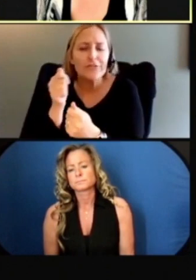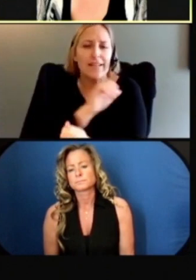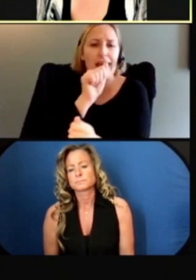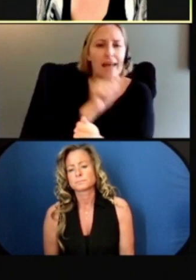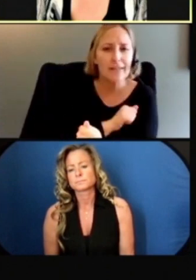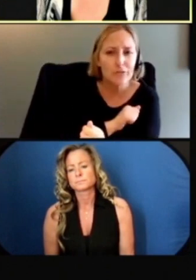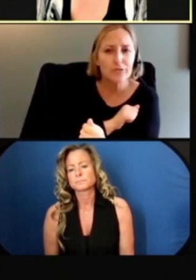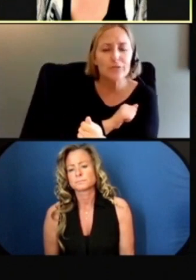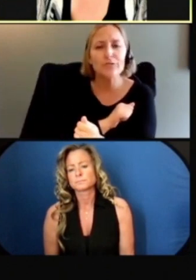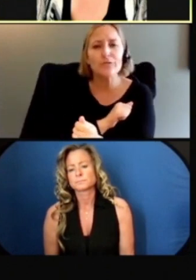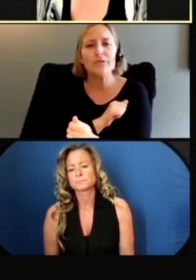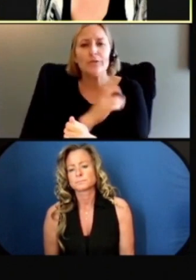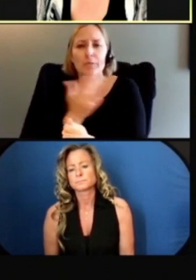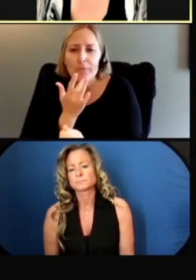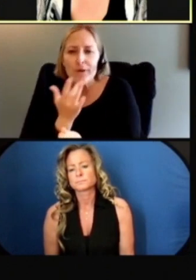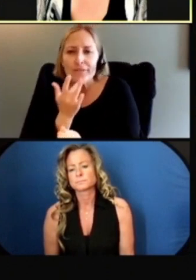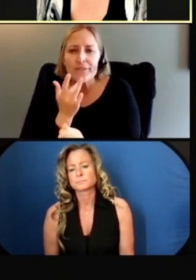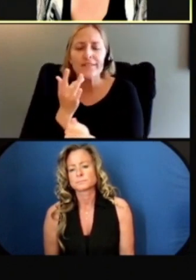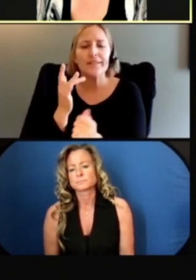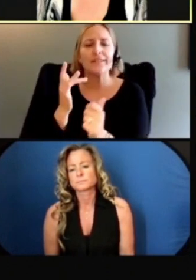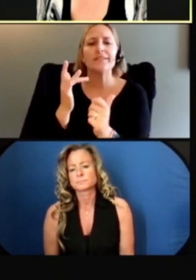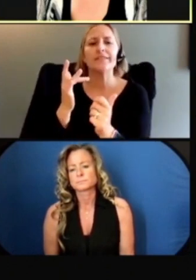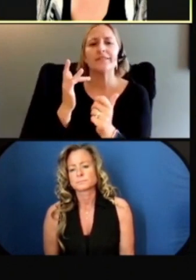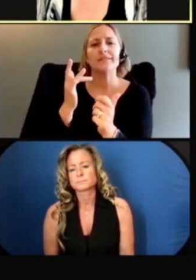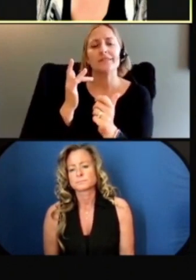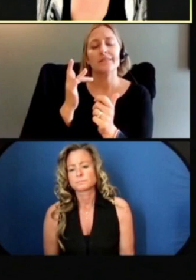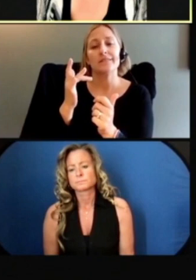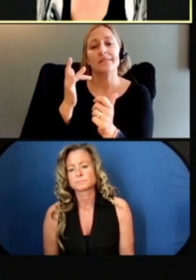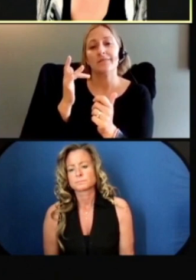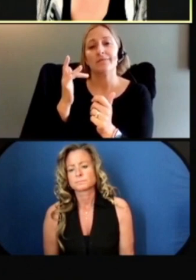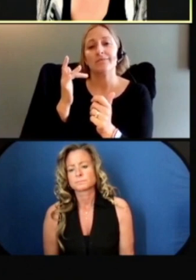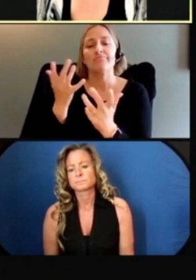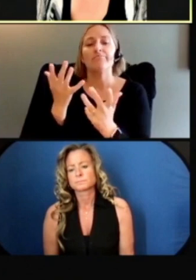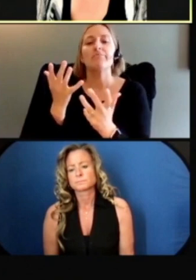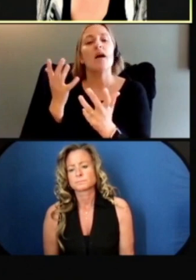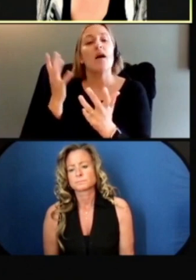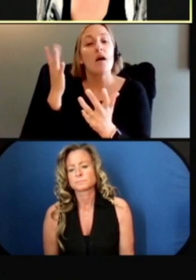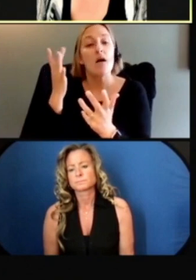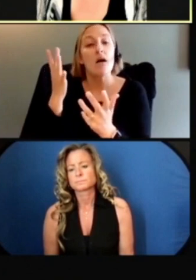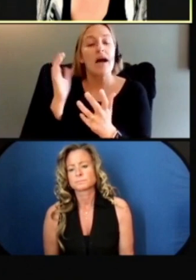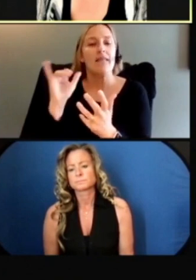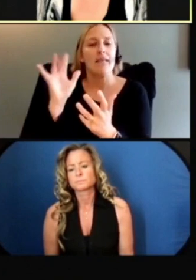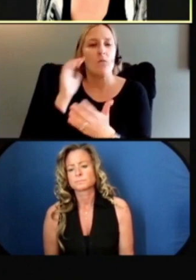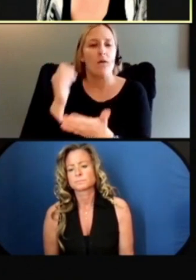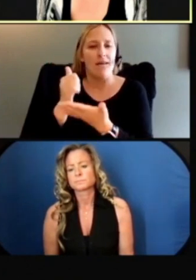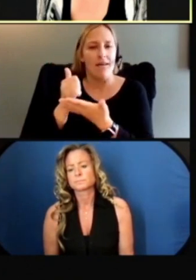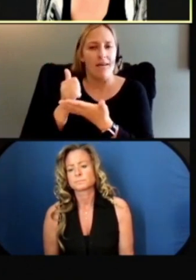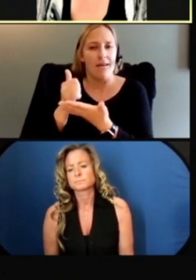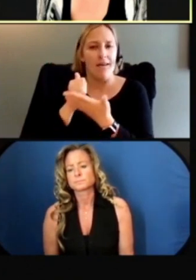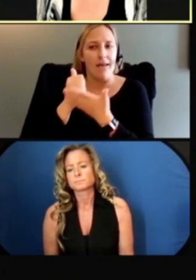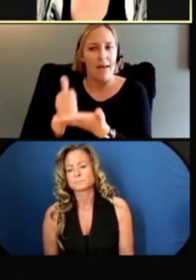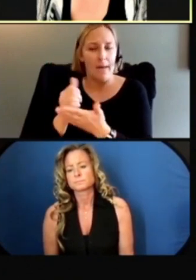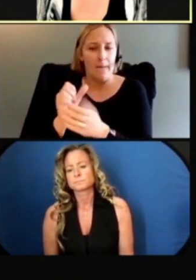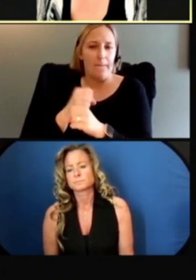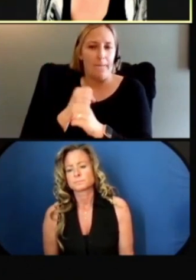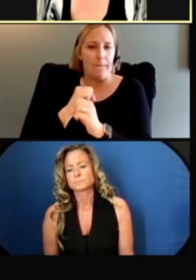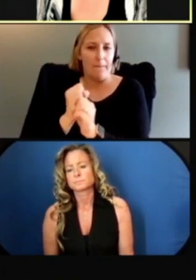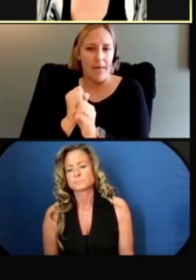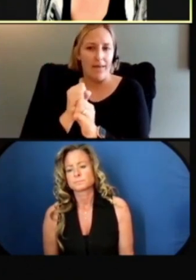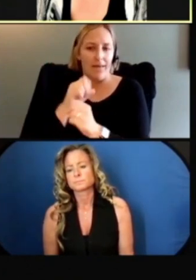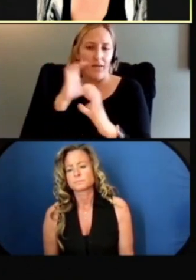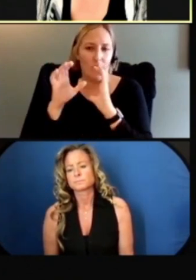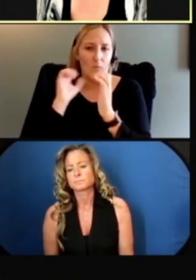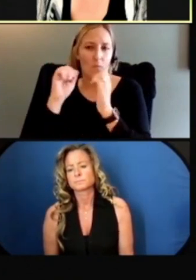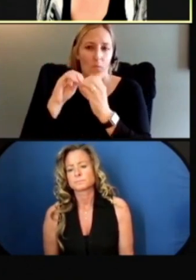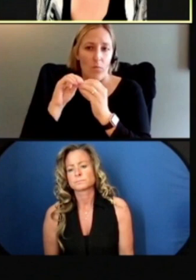interact or stray from our own in order to make our communication even more meaningful. And